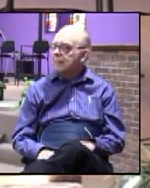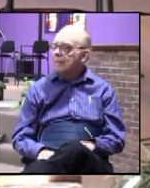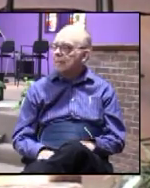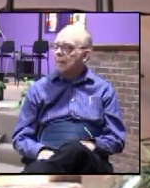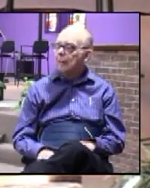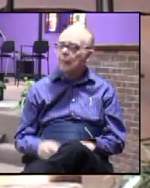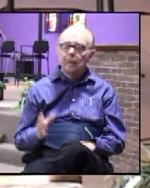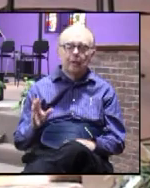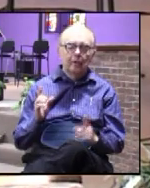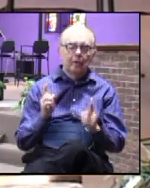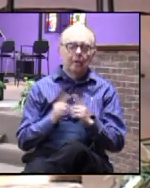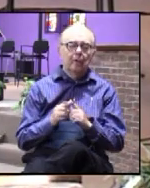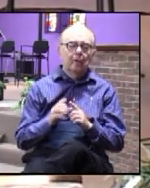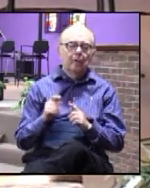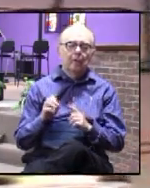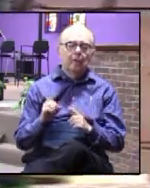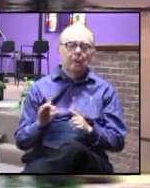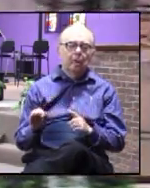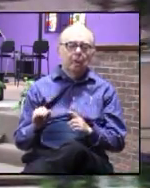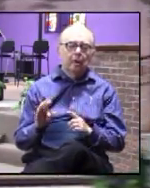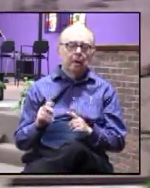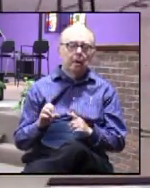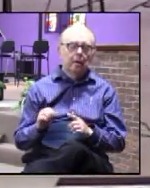I met Carol and Chet back in